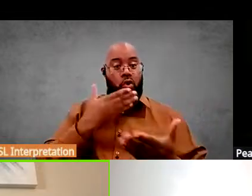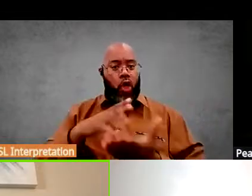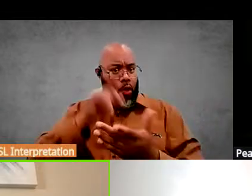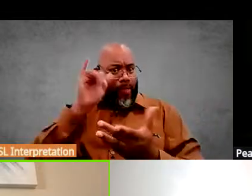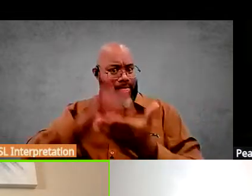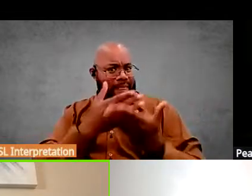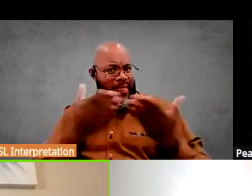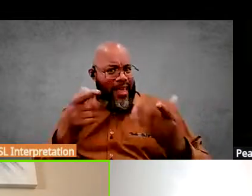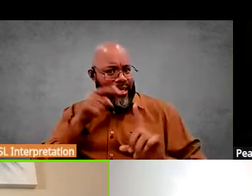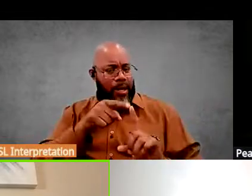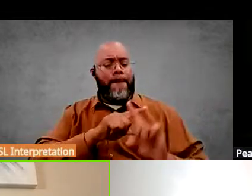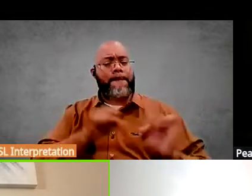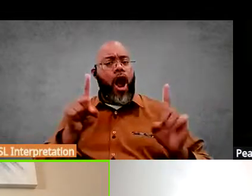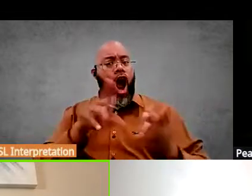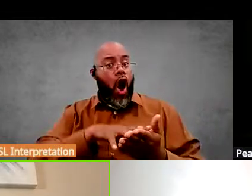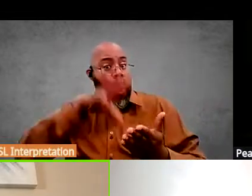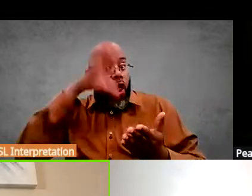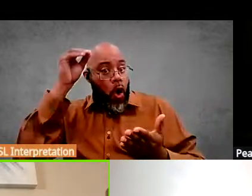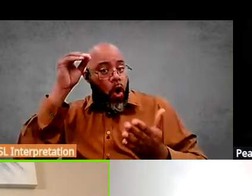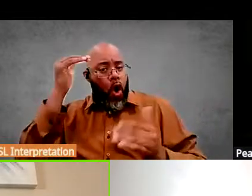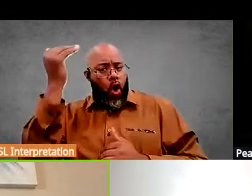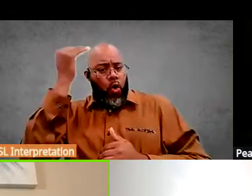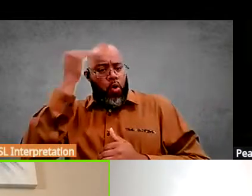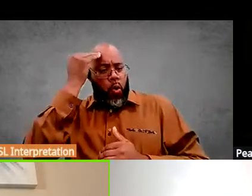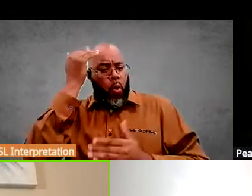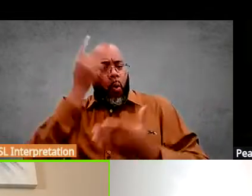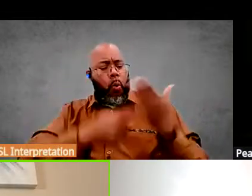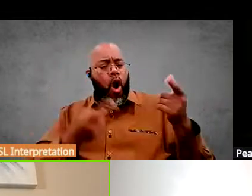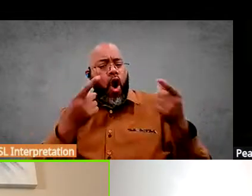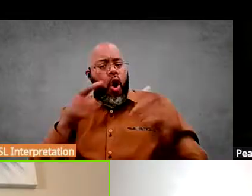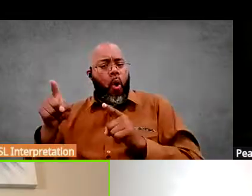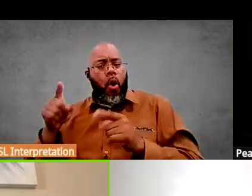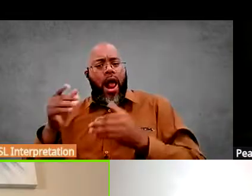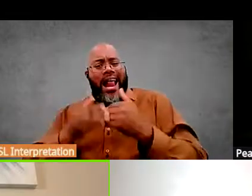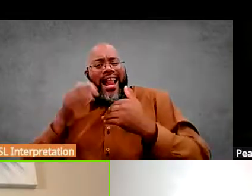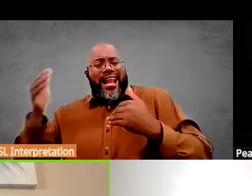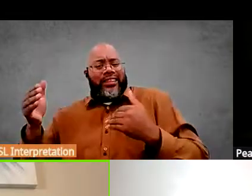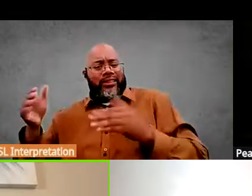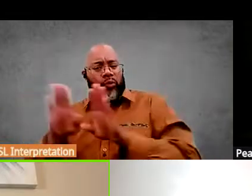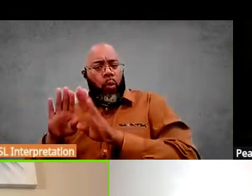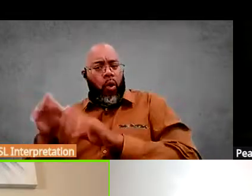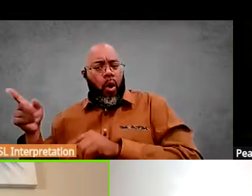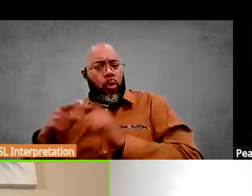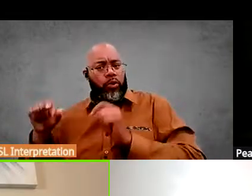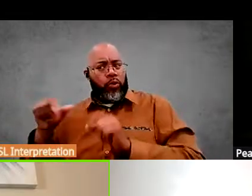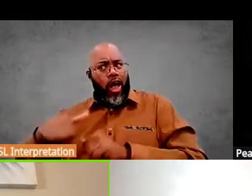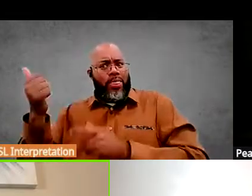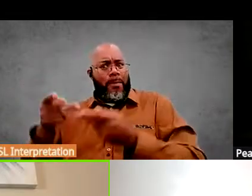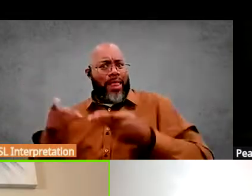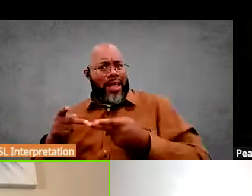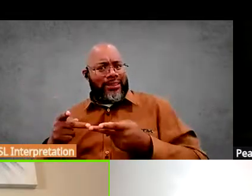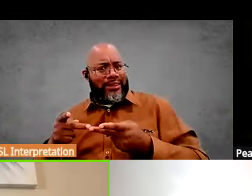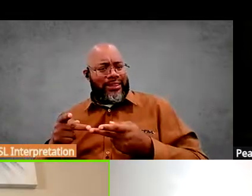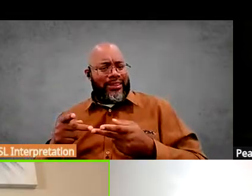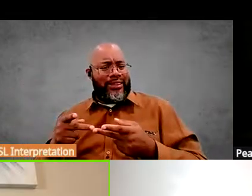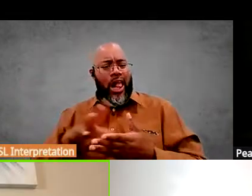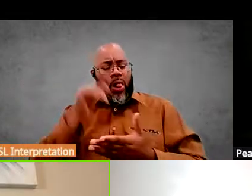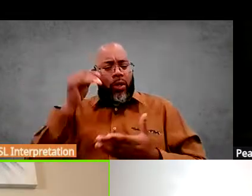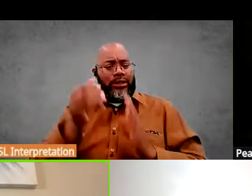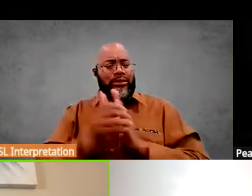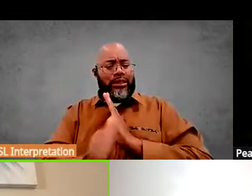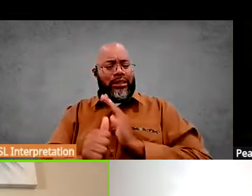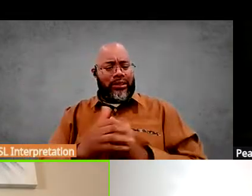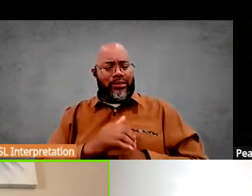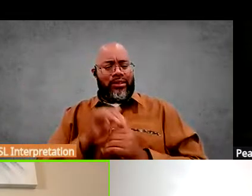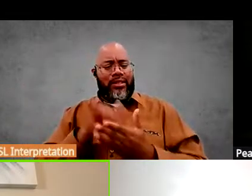thing, but learn to know what is going on in the next door, what they're doing elsewhere, and learn a skill